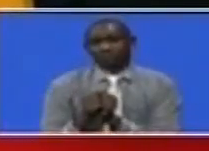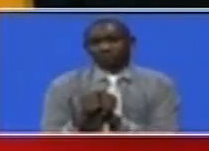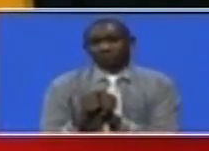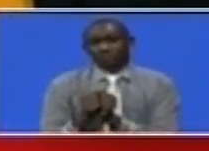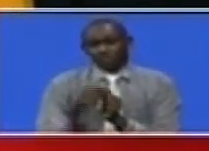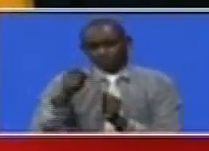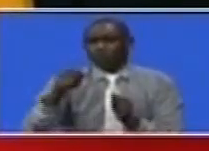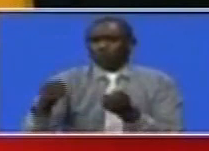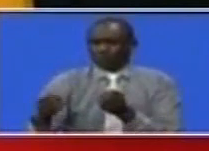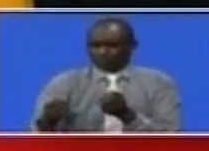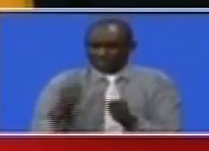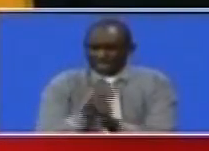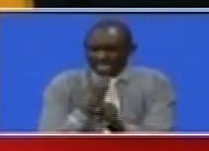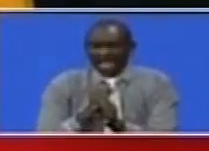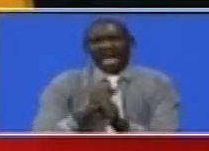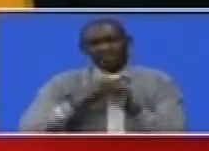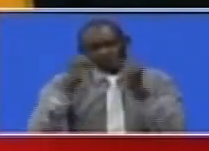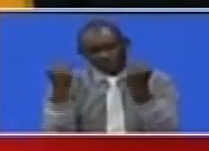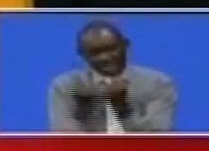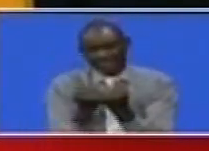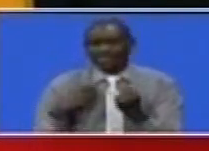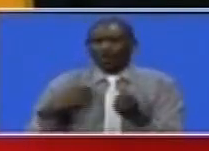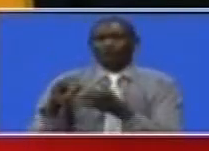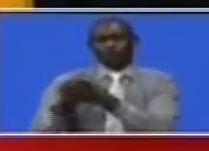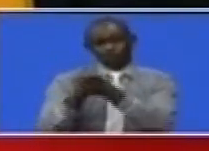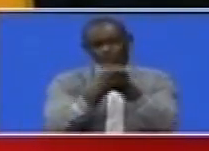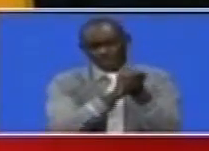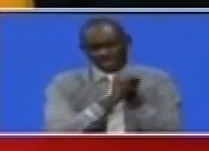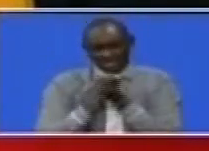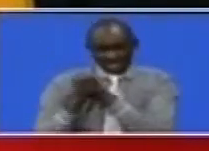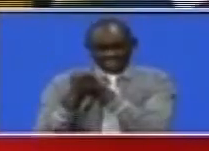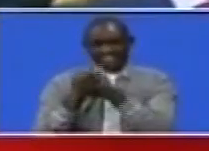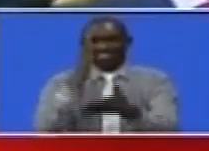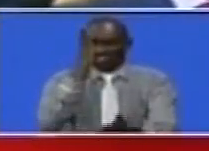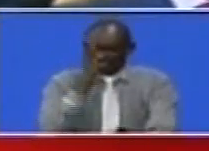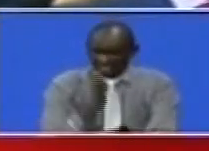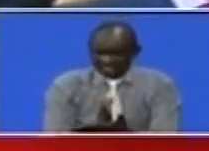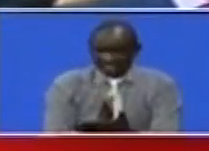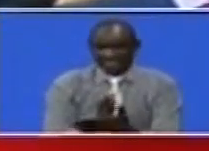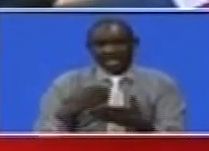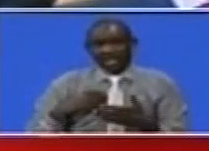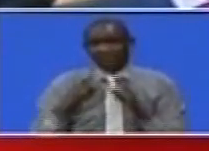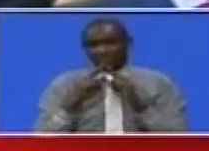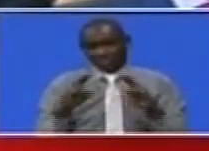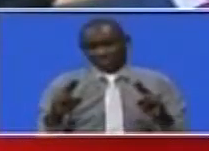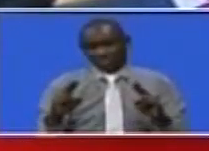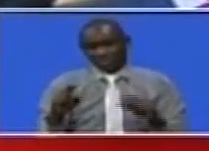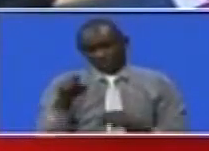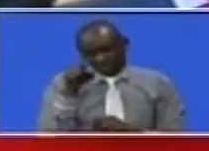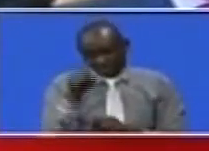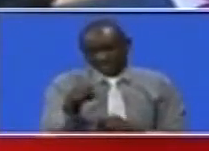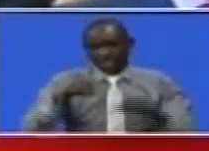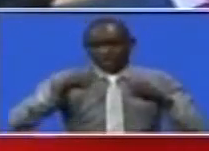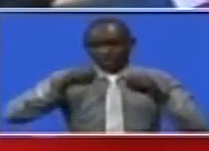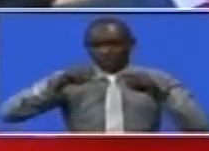a society of solidarity, justice, and peace on the soil